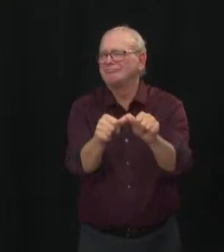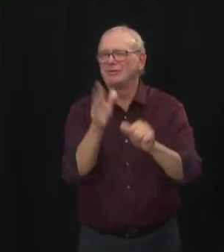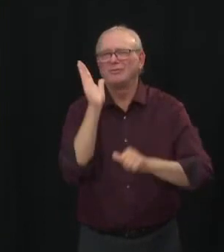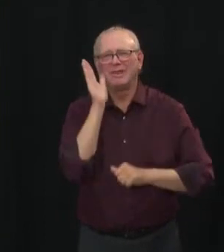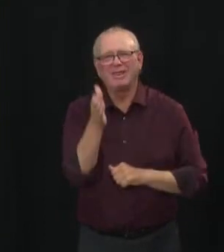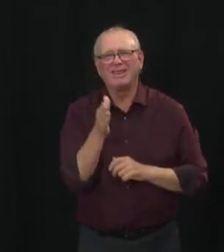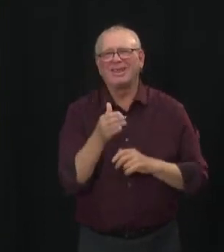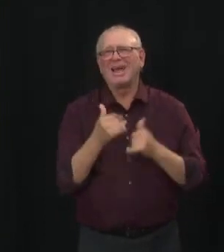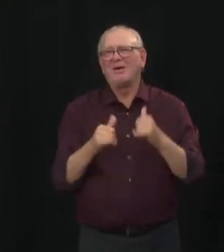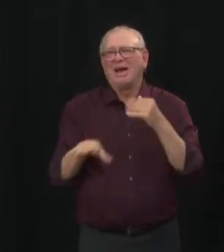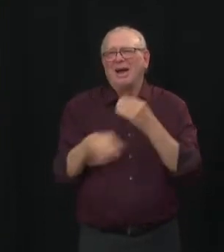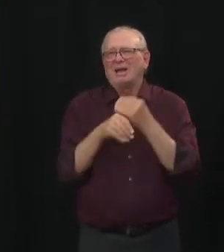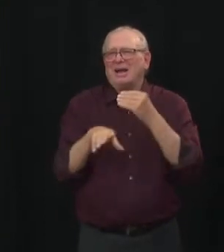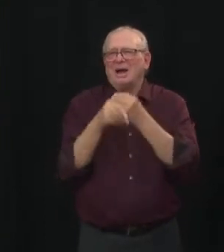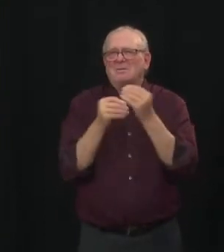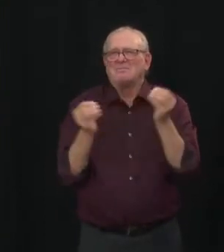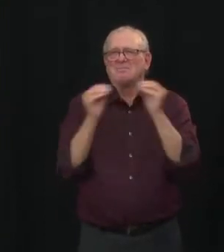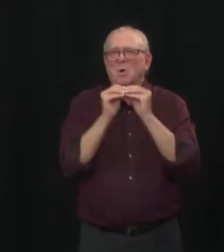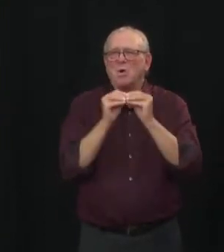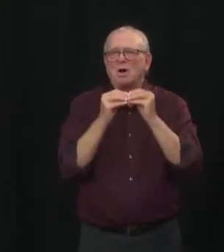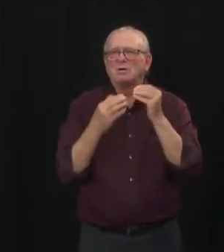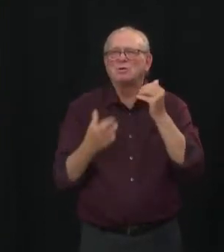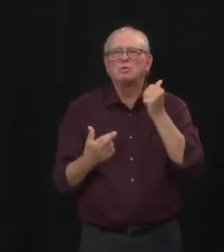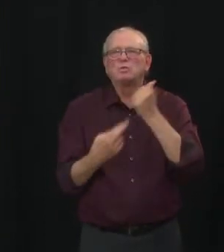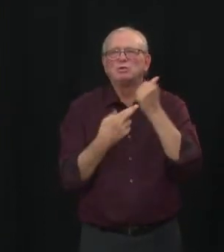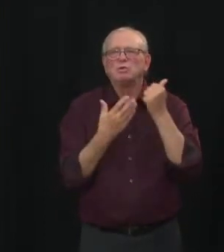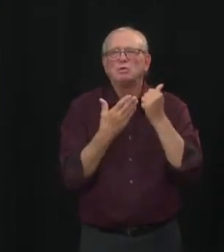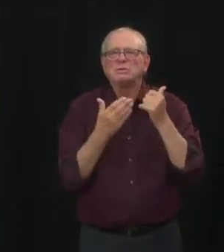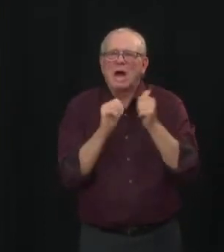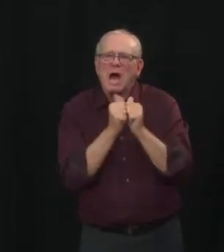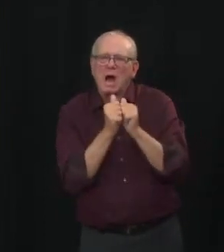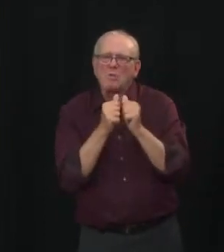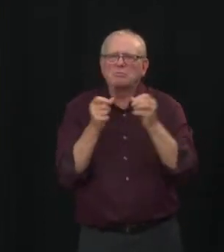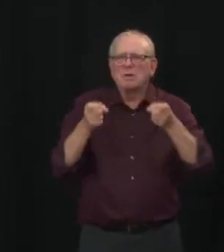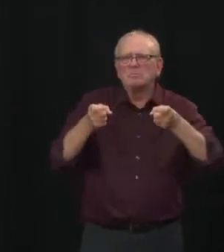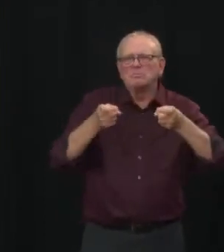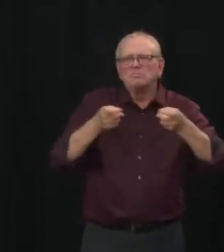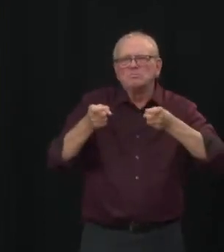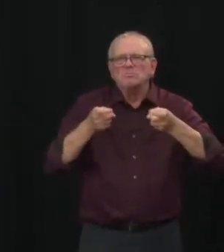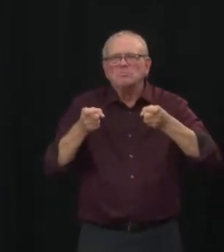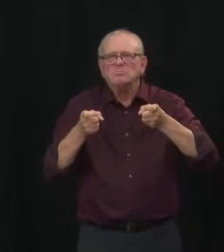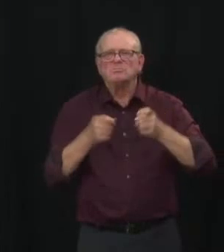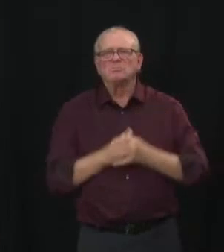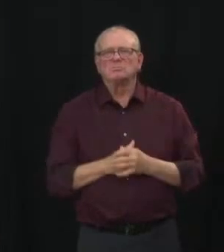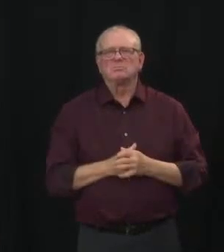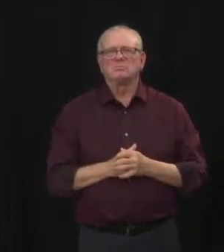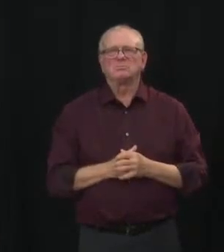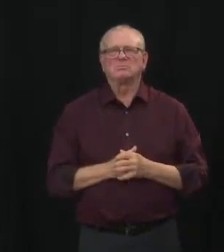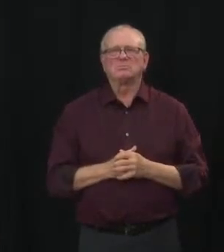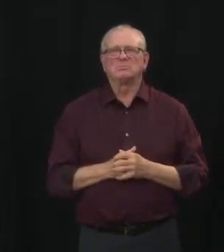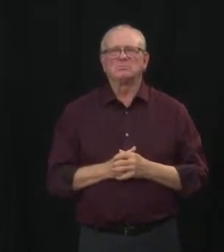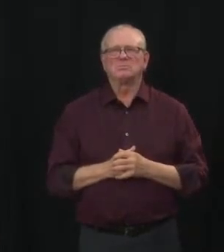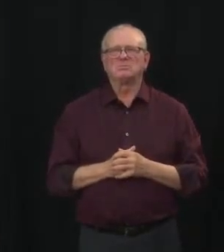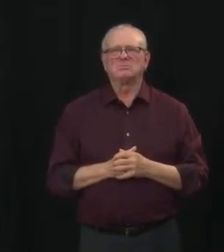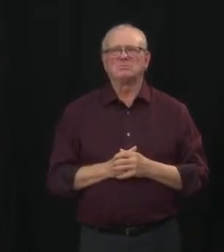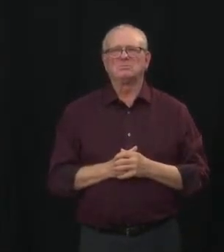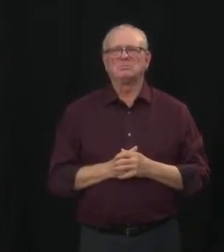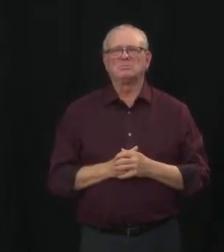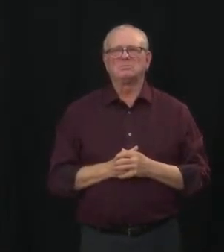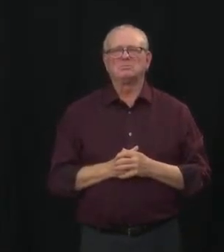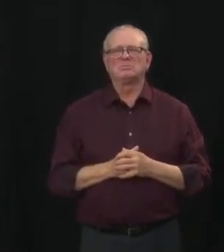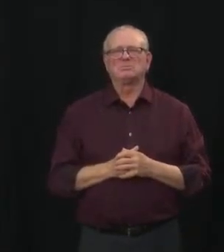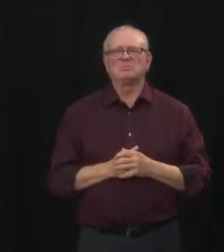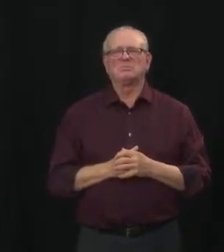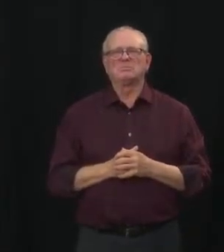now while we manage the impact of BA2 and future variants if and when we see them. At the same